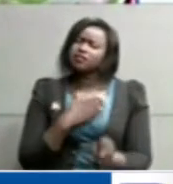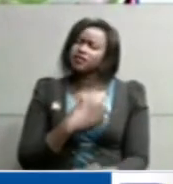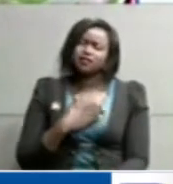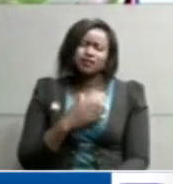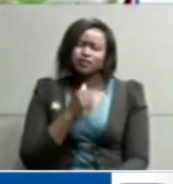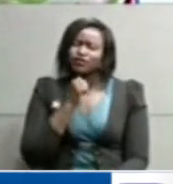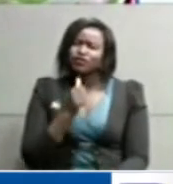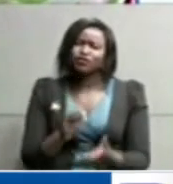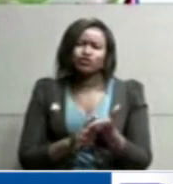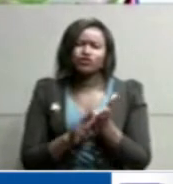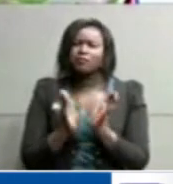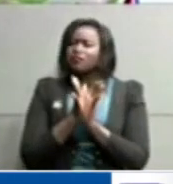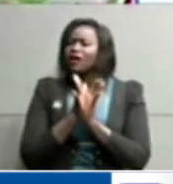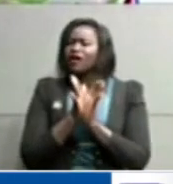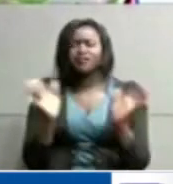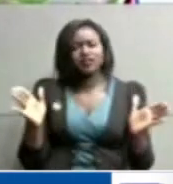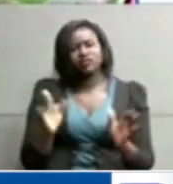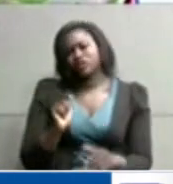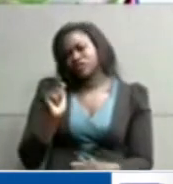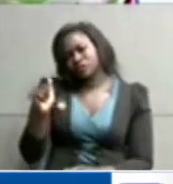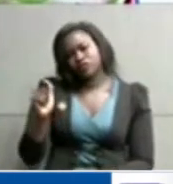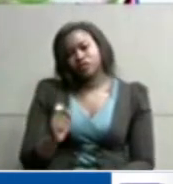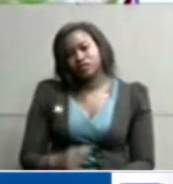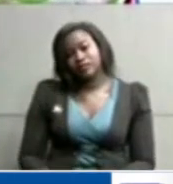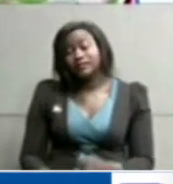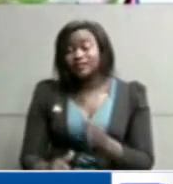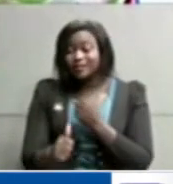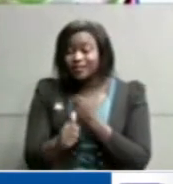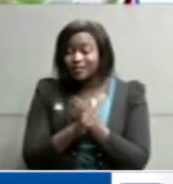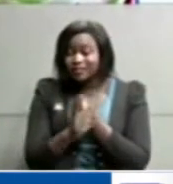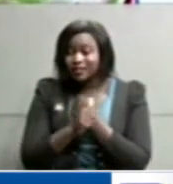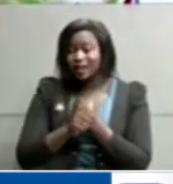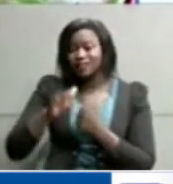don't use those public transport means.